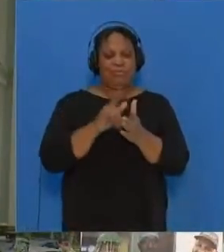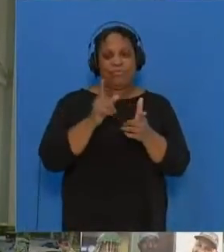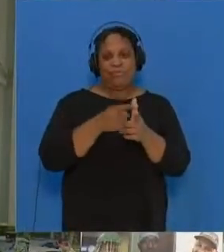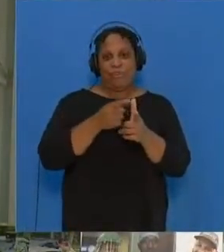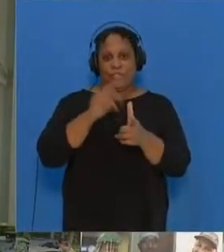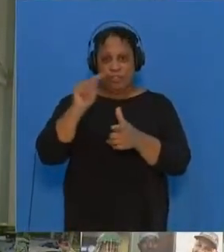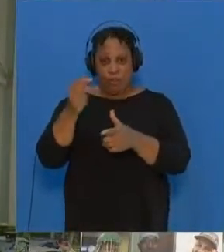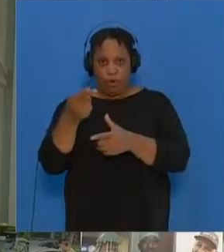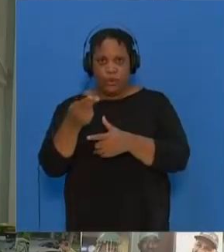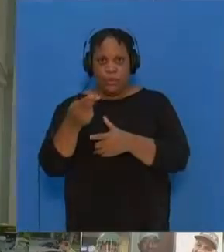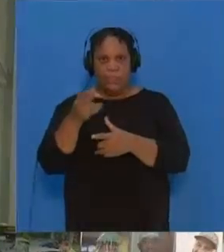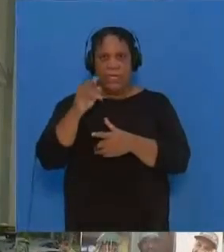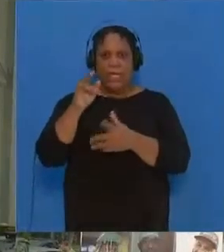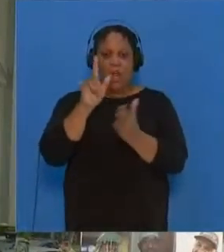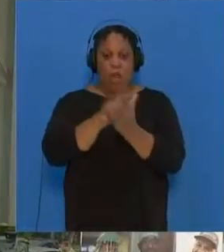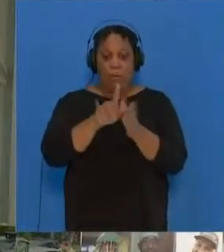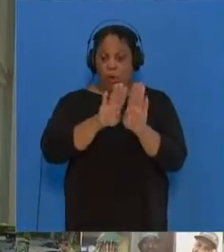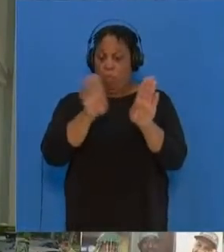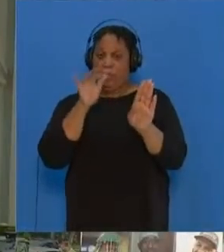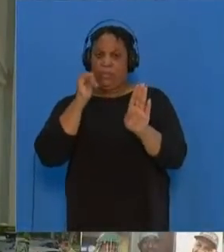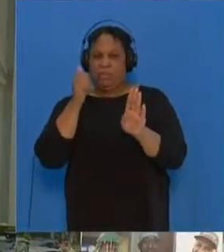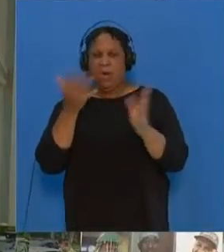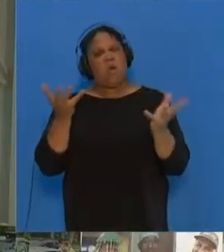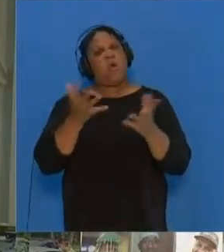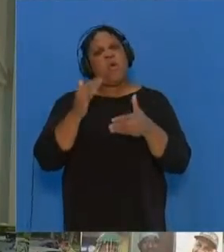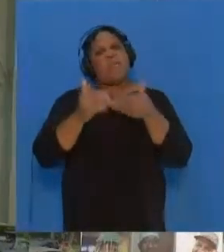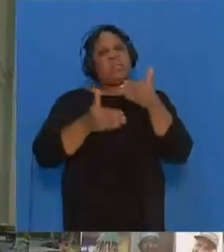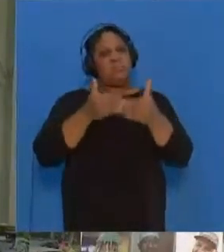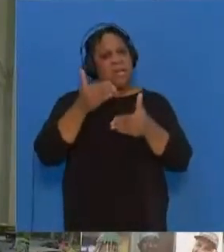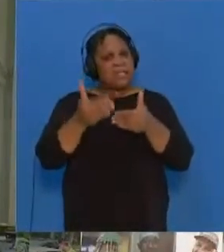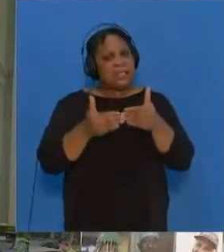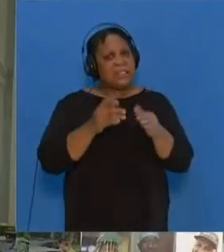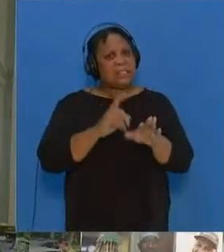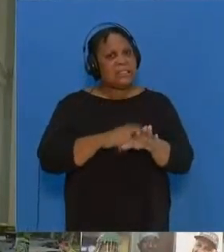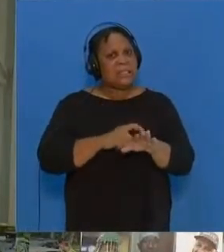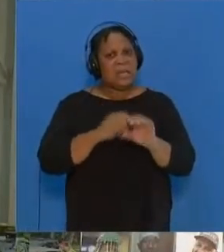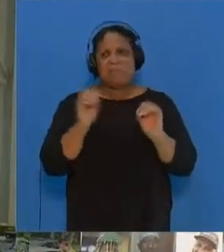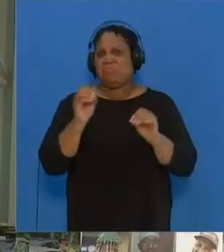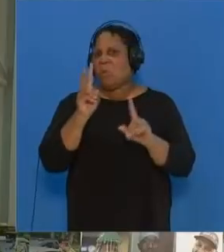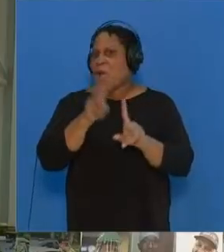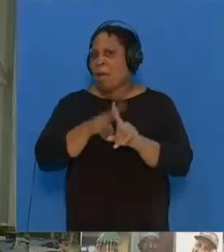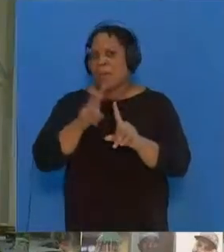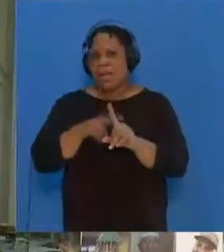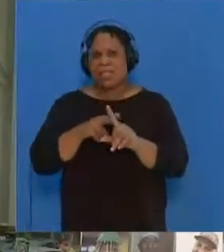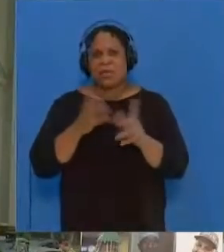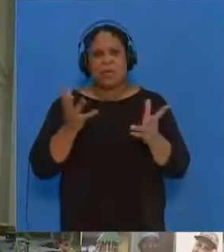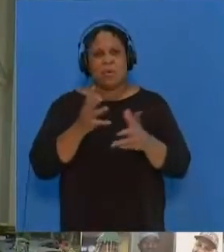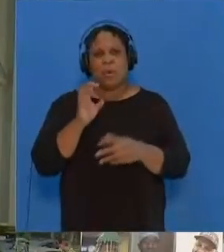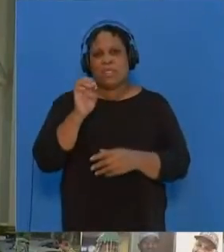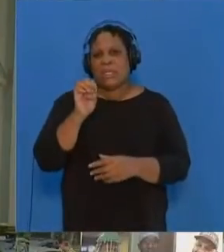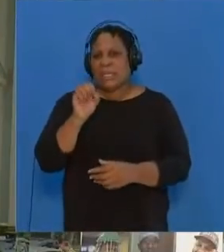on Thursday. What is the processing time? Obviously, there are no applications yet. What's